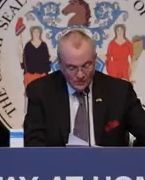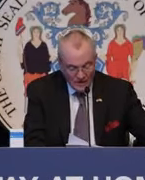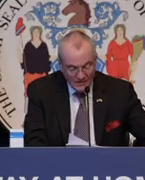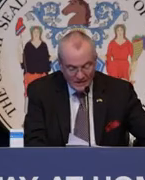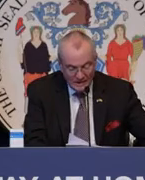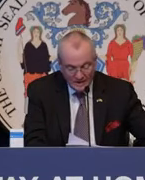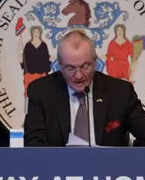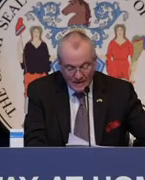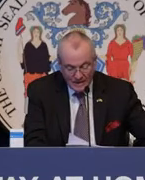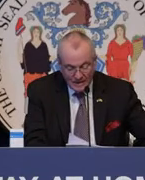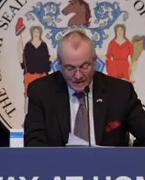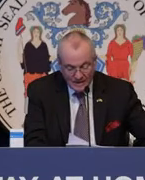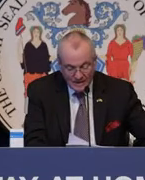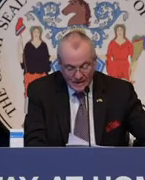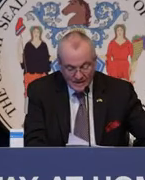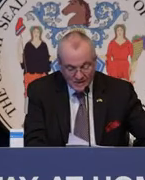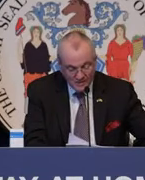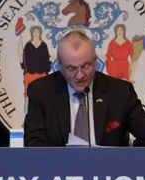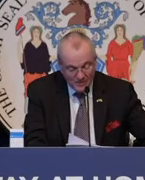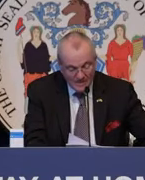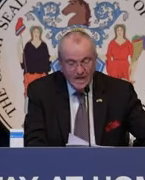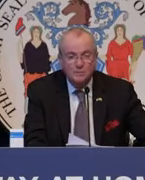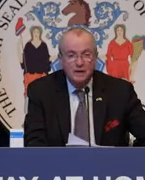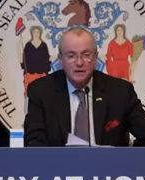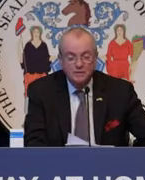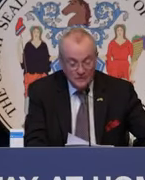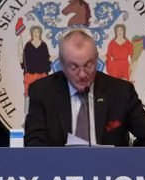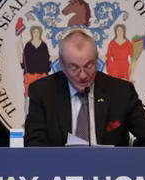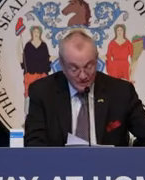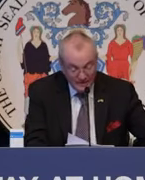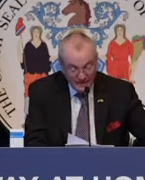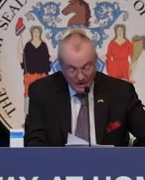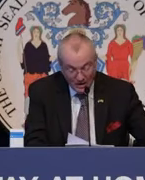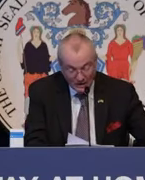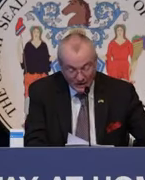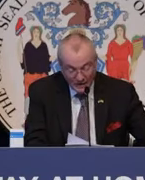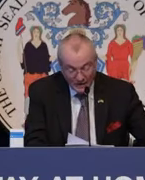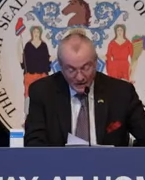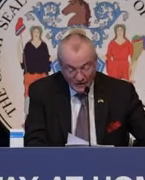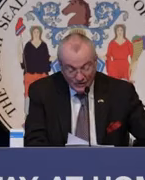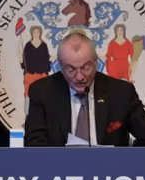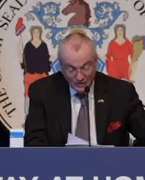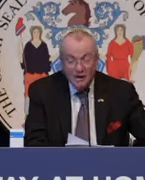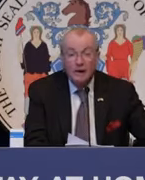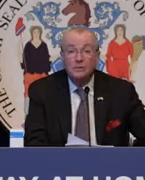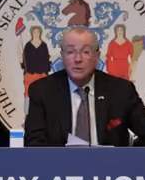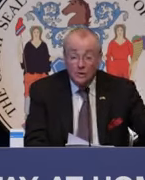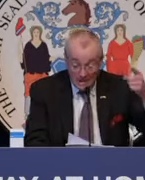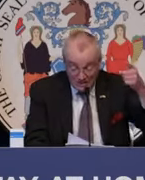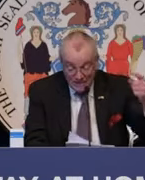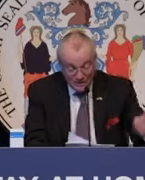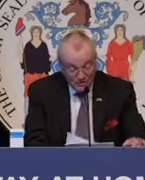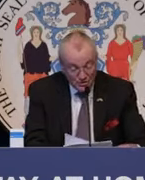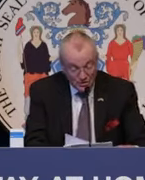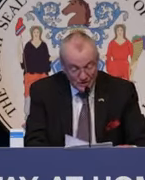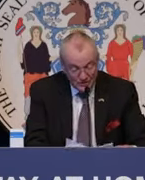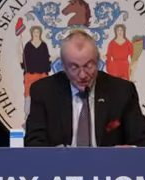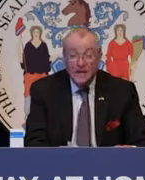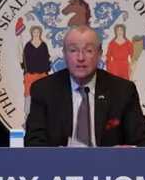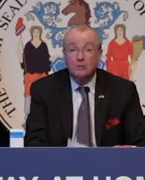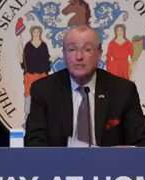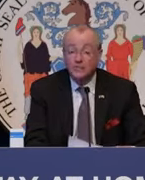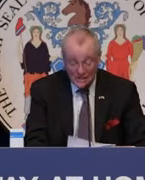$2.41 for every dollar it gets from taxpayers, including ours. Senator McConnell, good luck tapping New